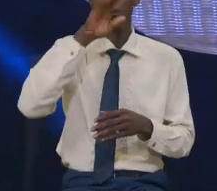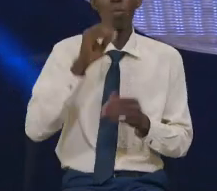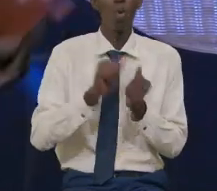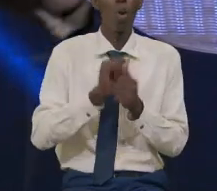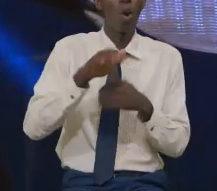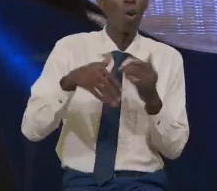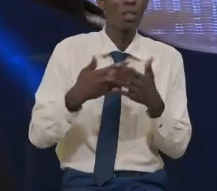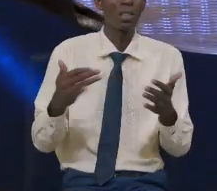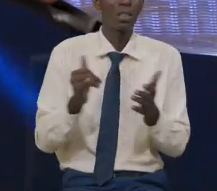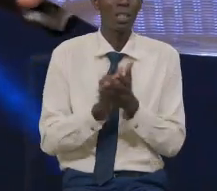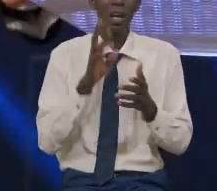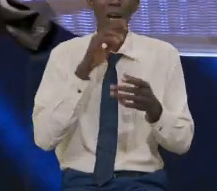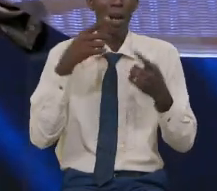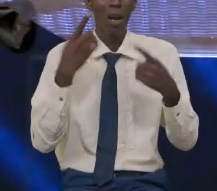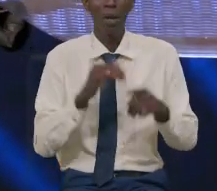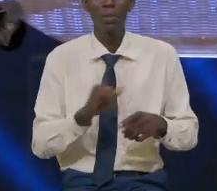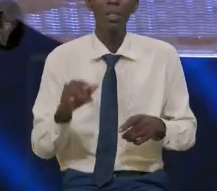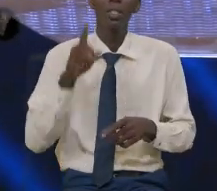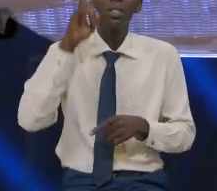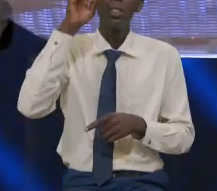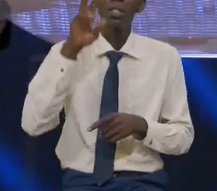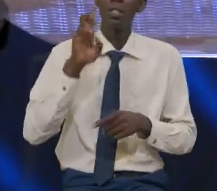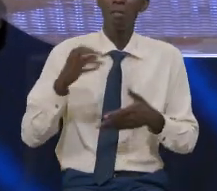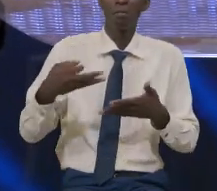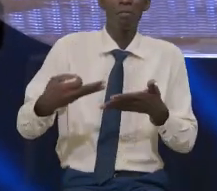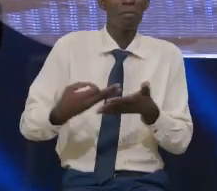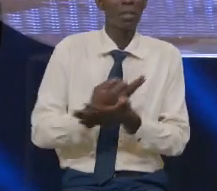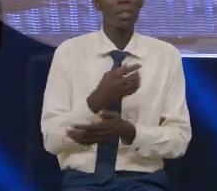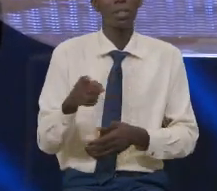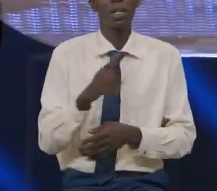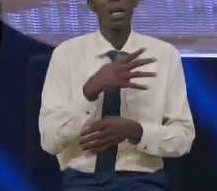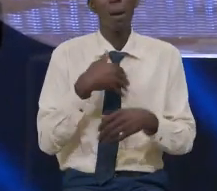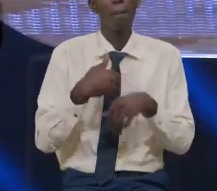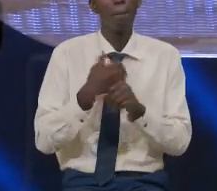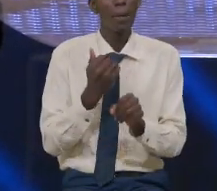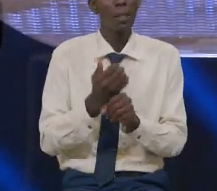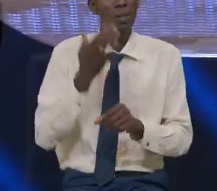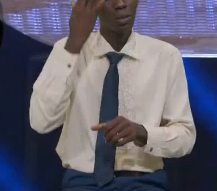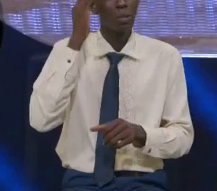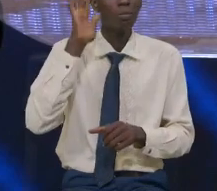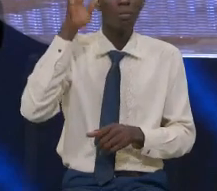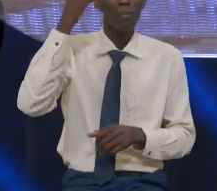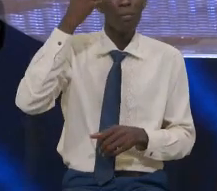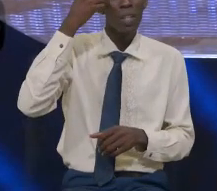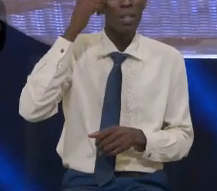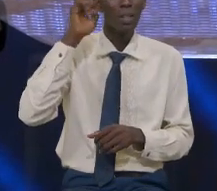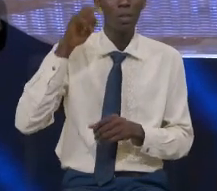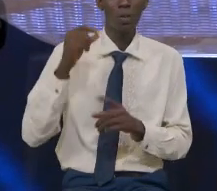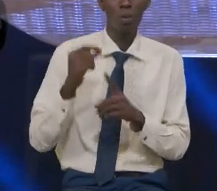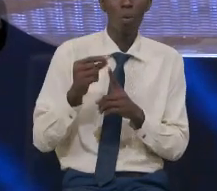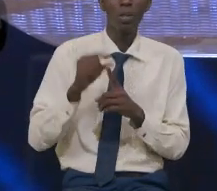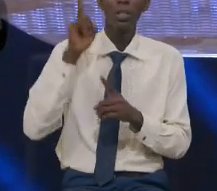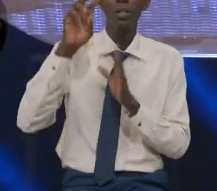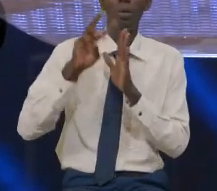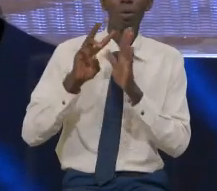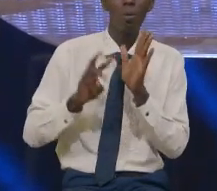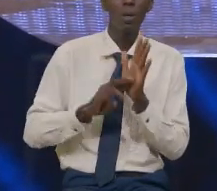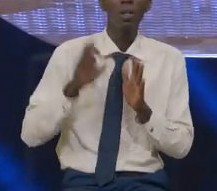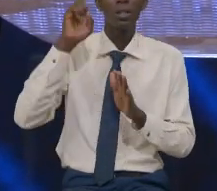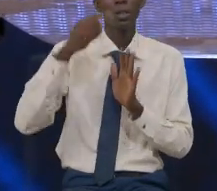around us. He refreshes them and he makes known his might, his word, his will,